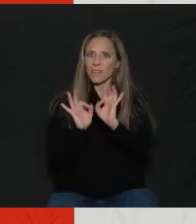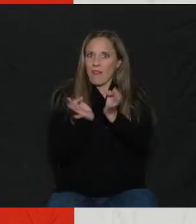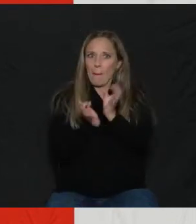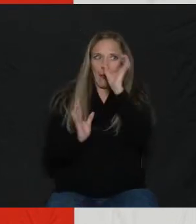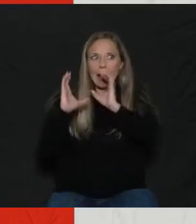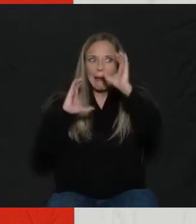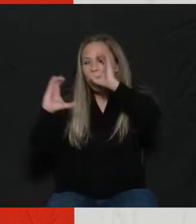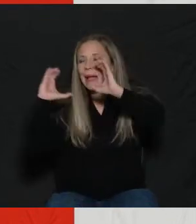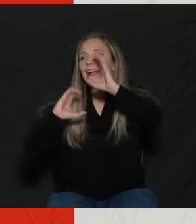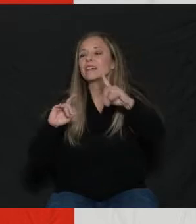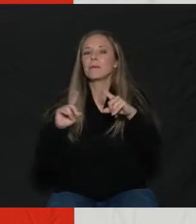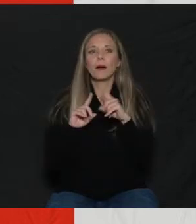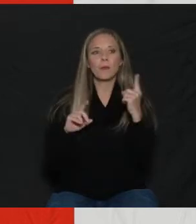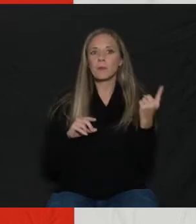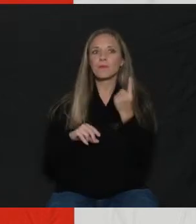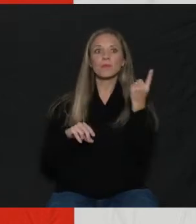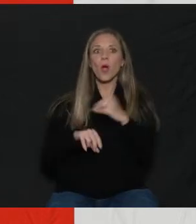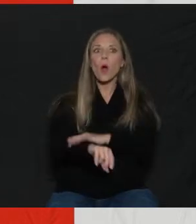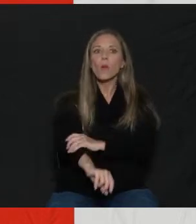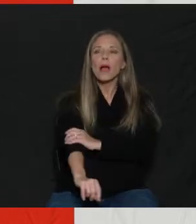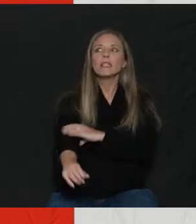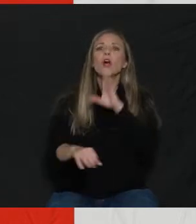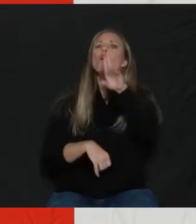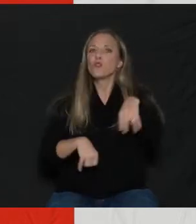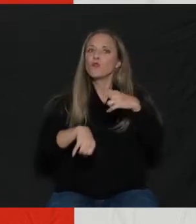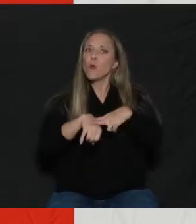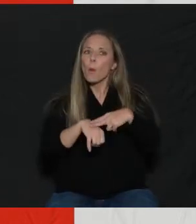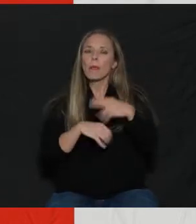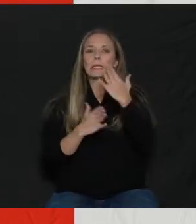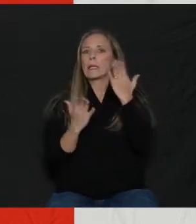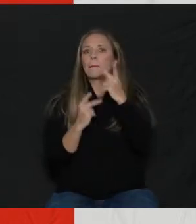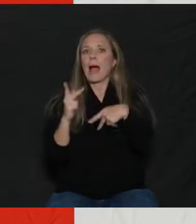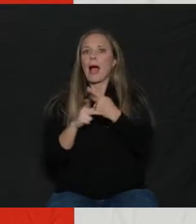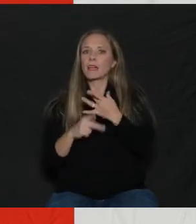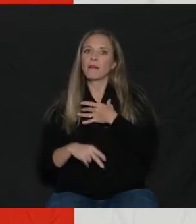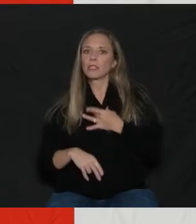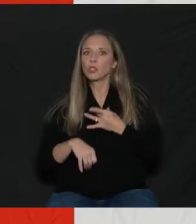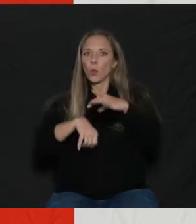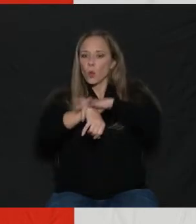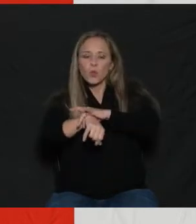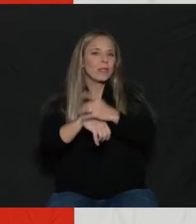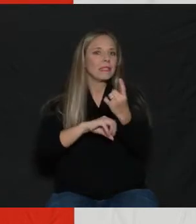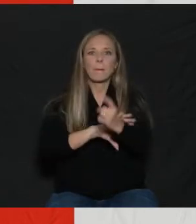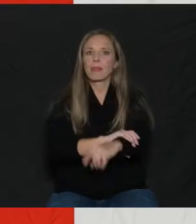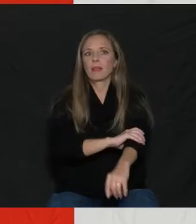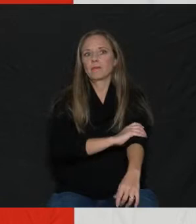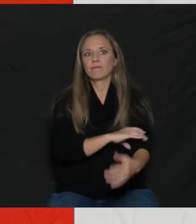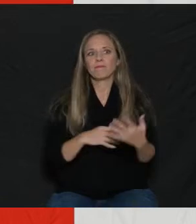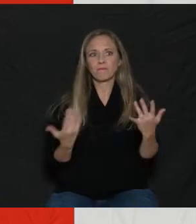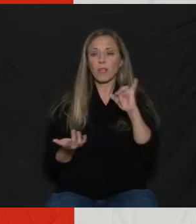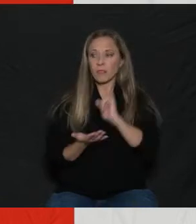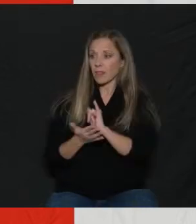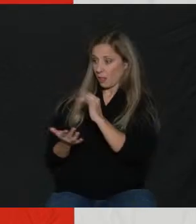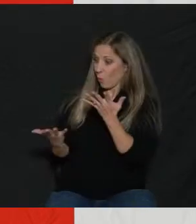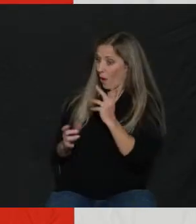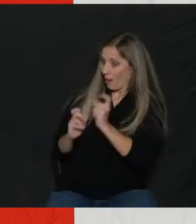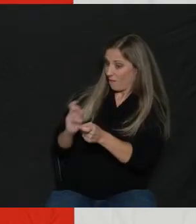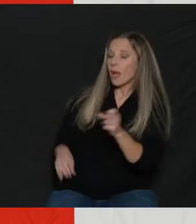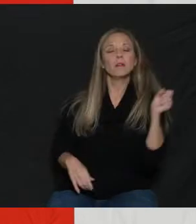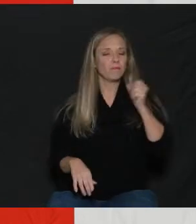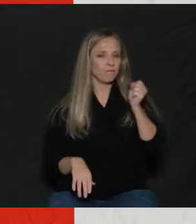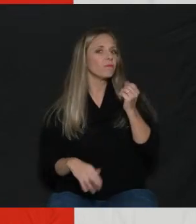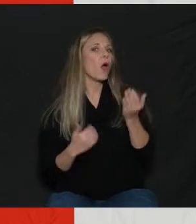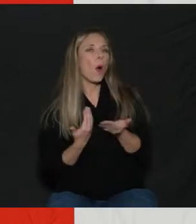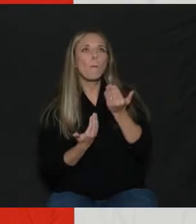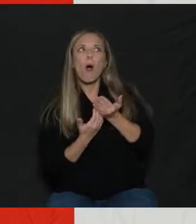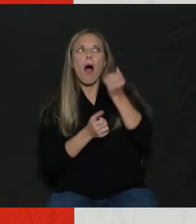But it was always Everybody look for it. normally a piece of jewelry of some sort. Like, he always would pick So her that's out. what he gave her. He would give her jewelry